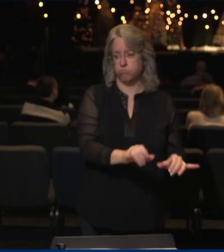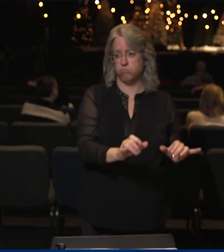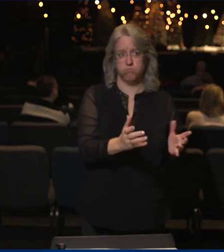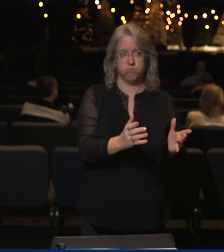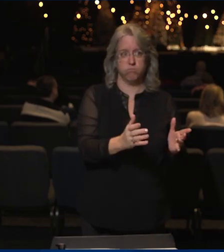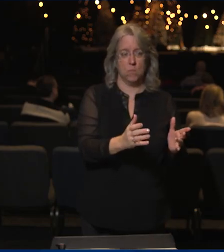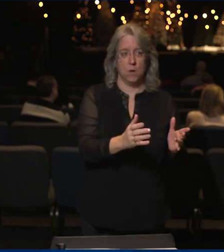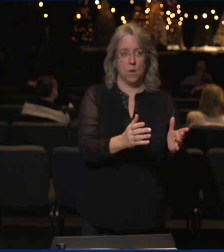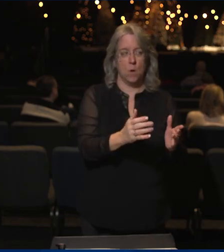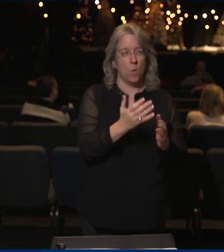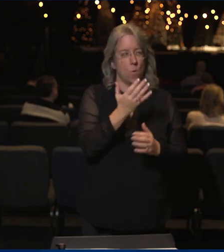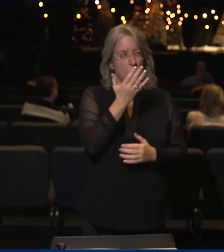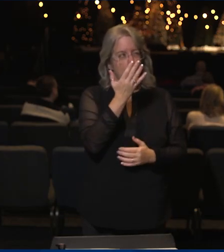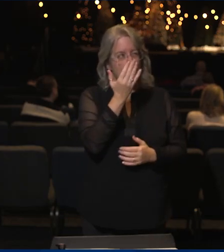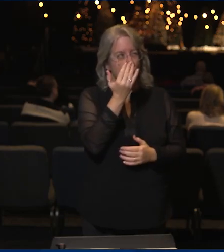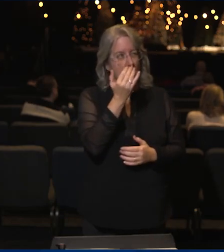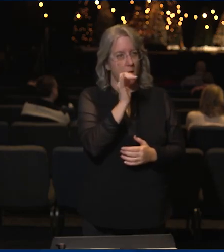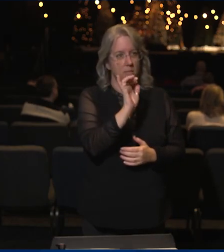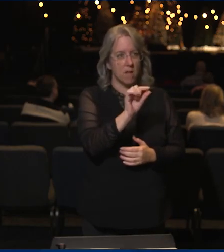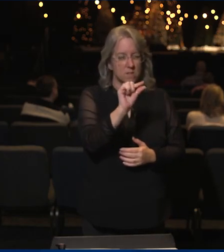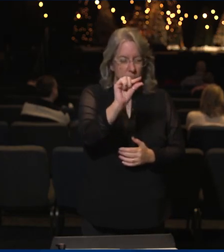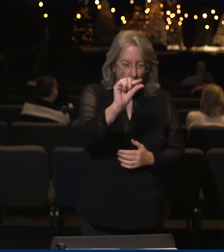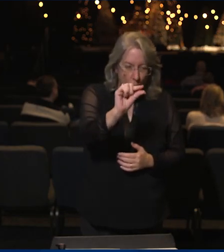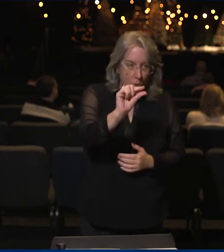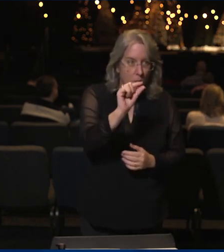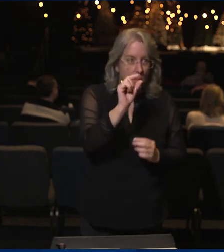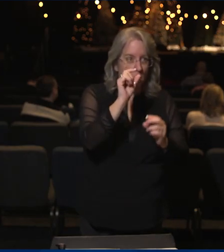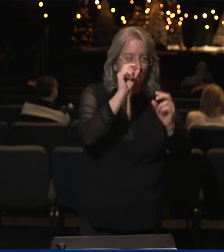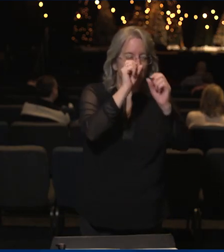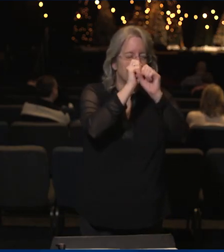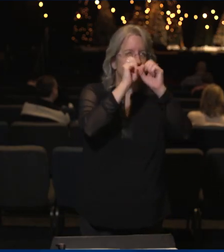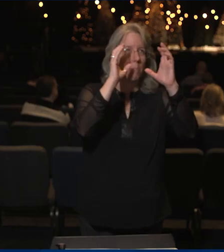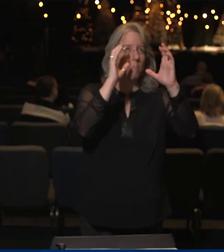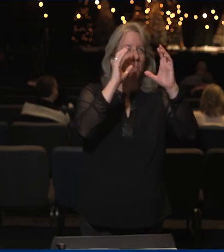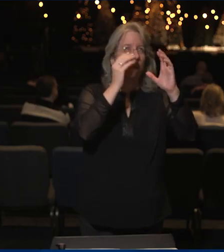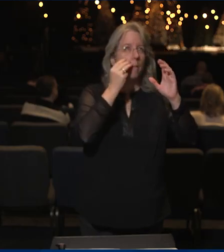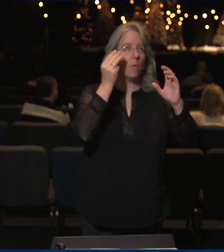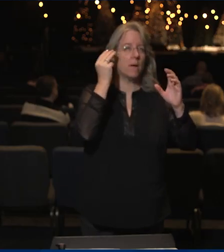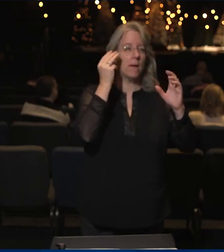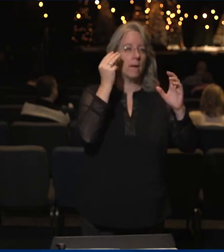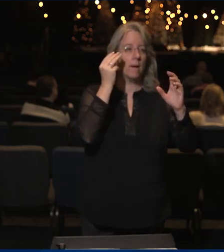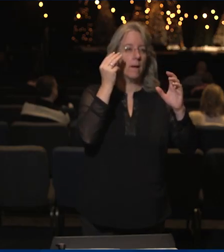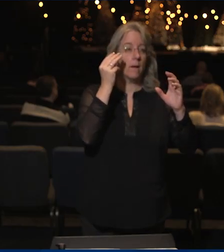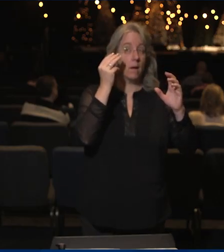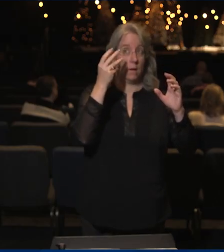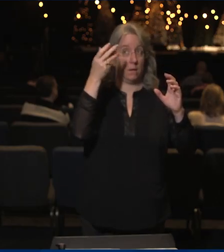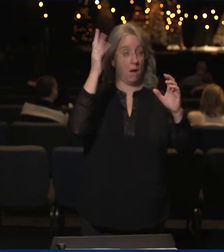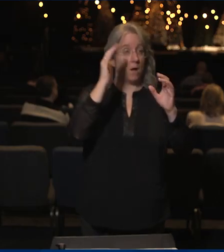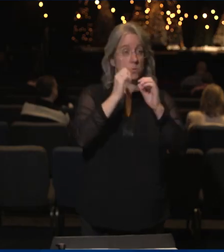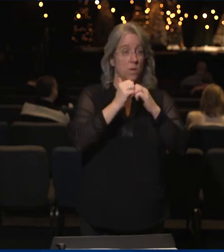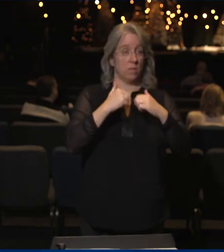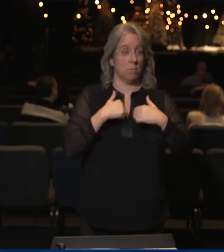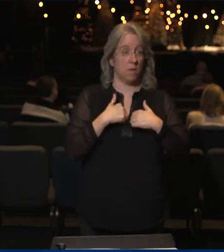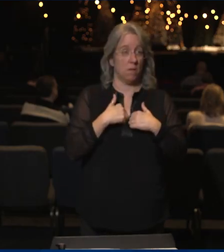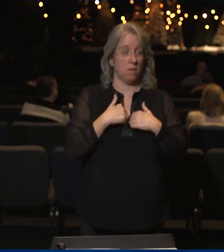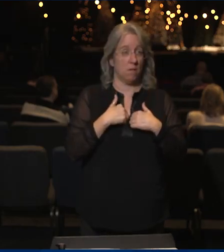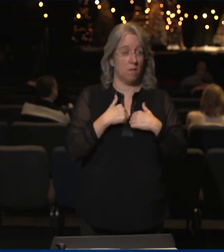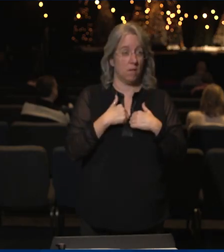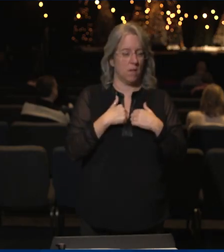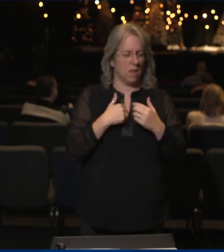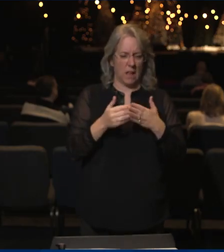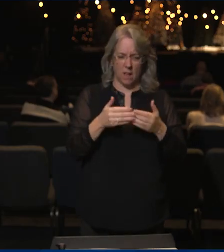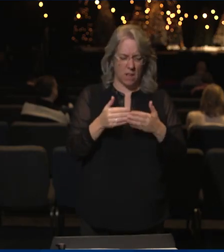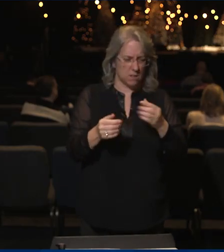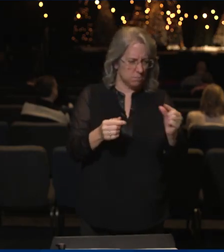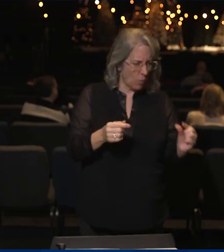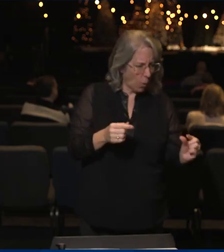memory come up? You recognize that even in those small places, God is with me. God is with me. God is blessing